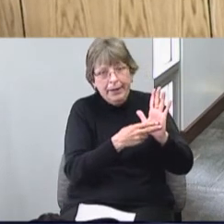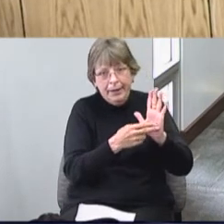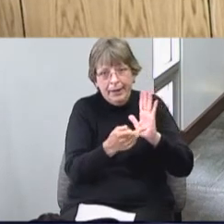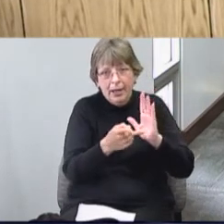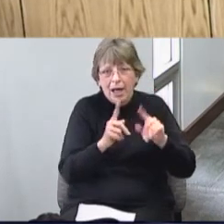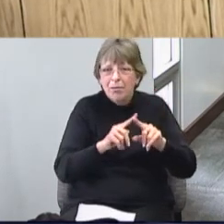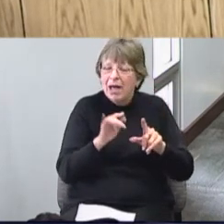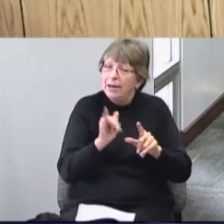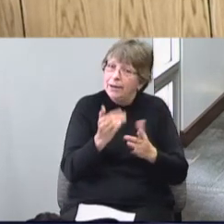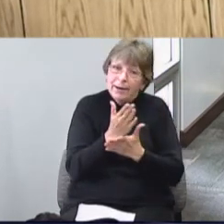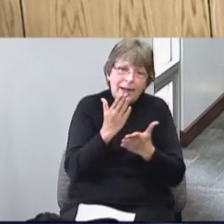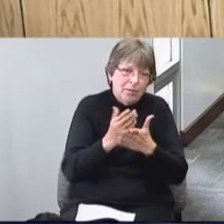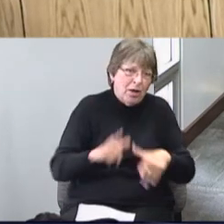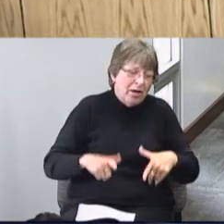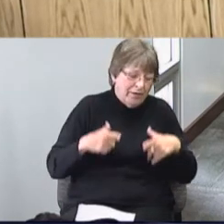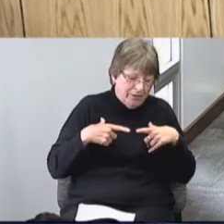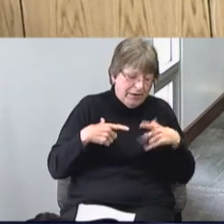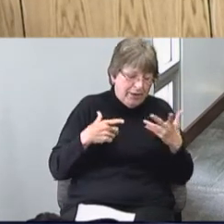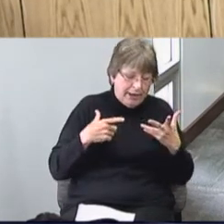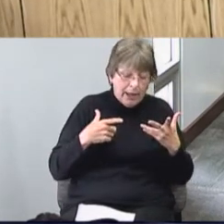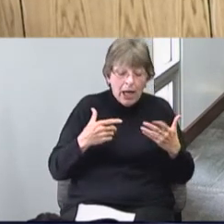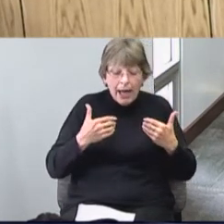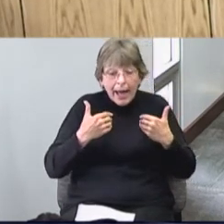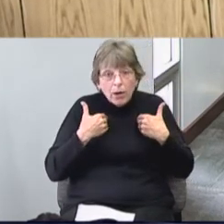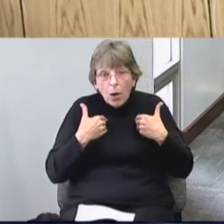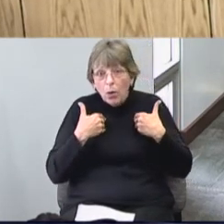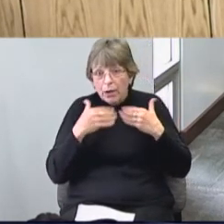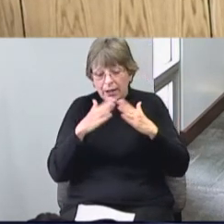a part of living and owning property in that area.